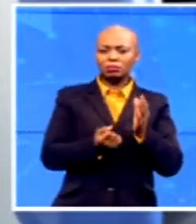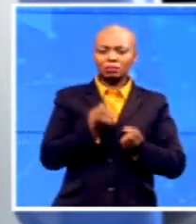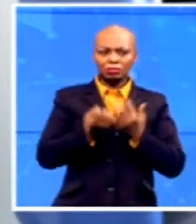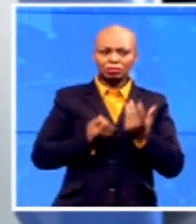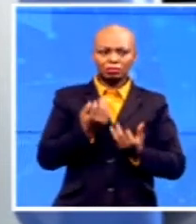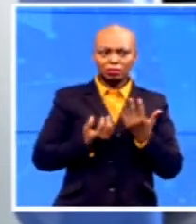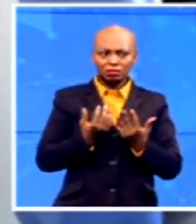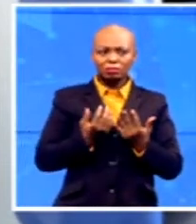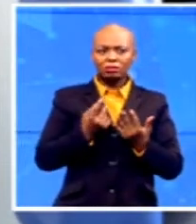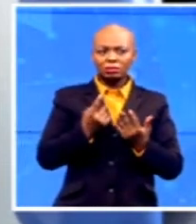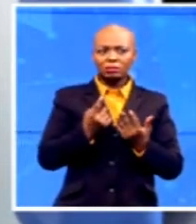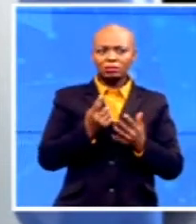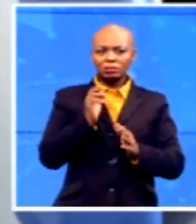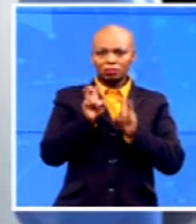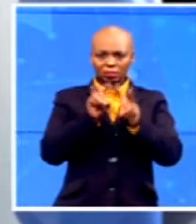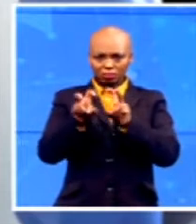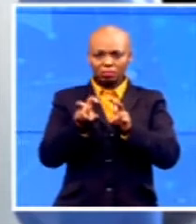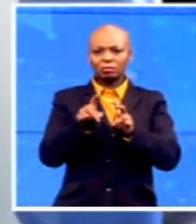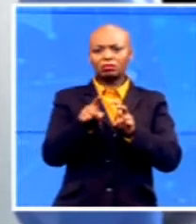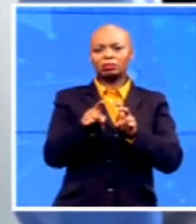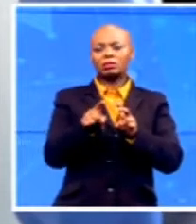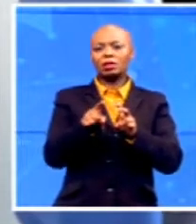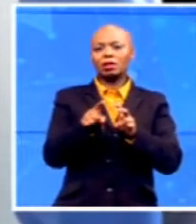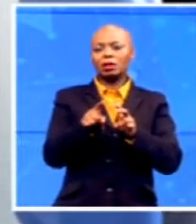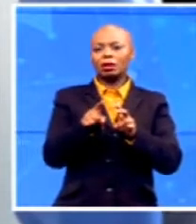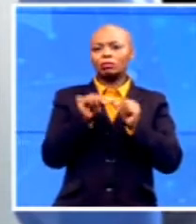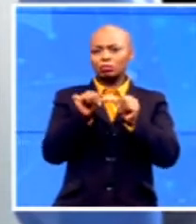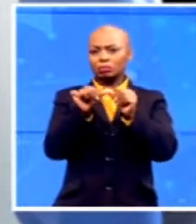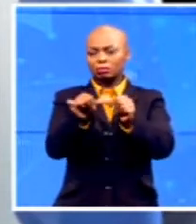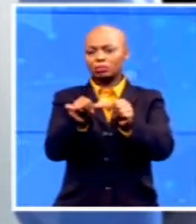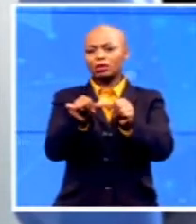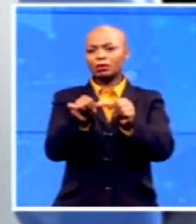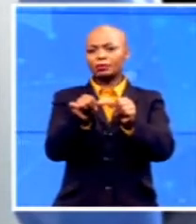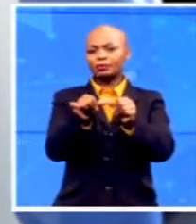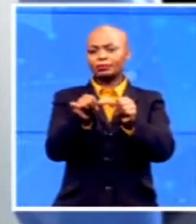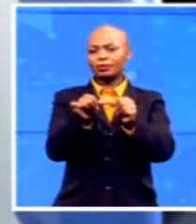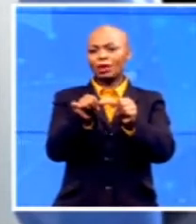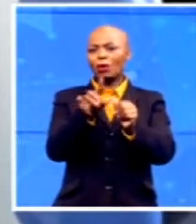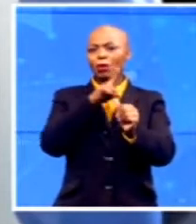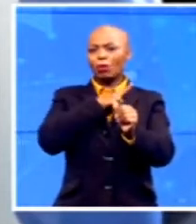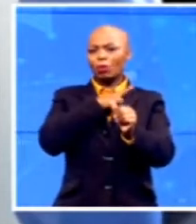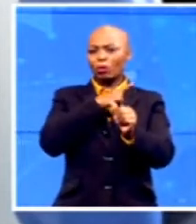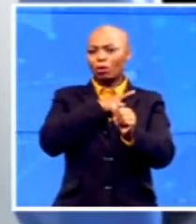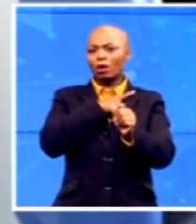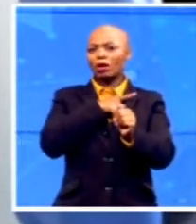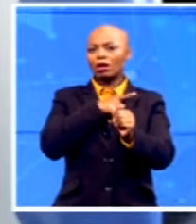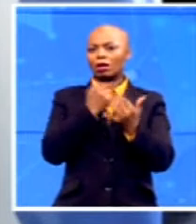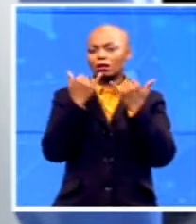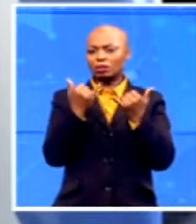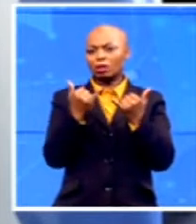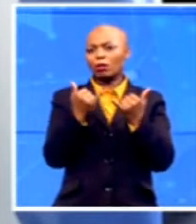terrorize local populations in the fight to extend their territorial control is